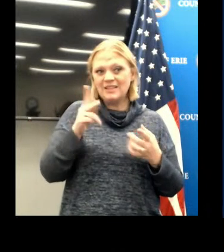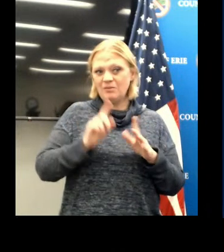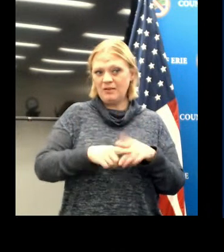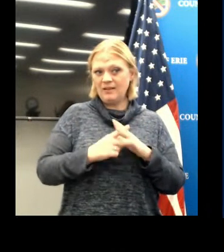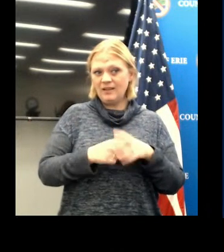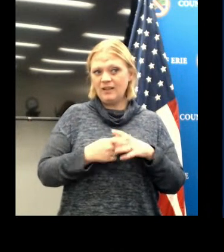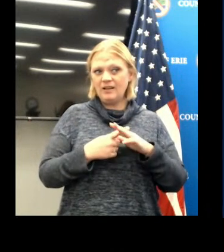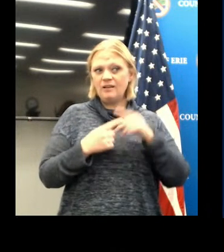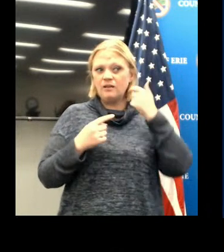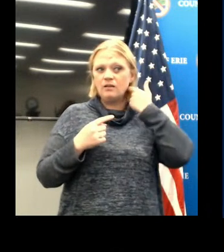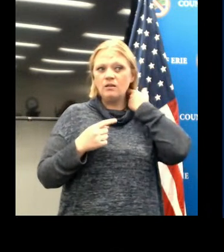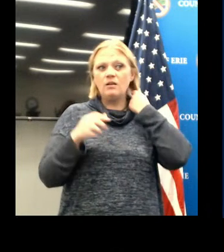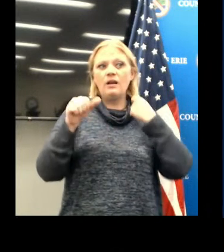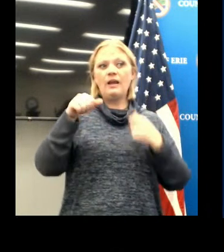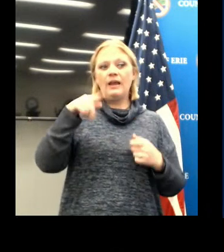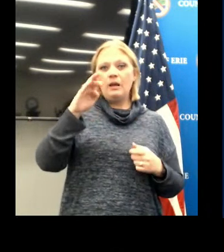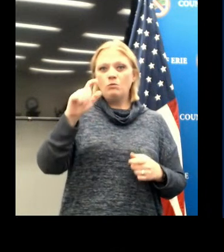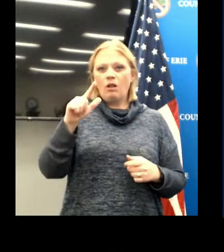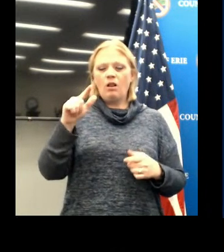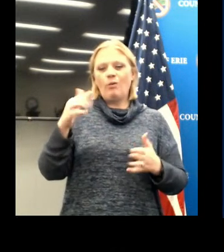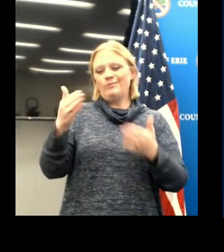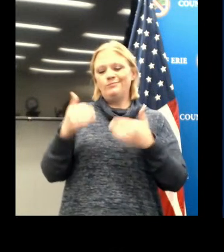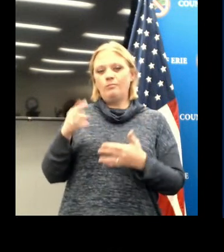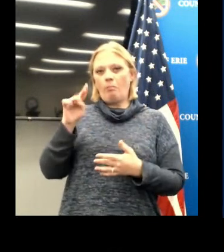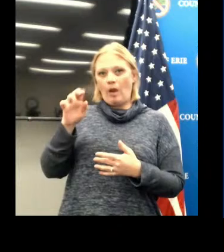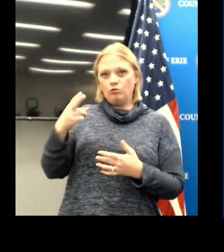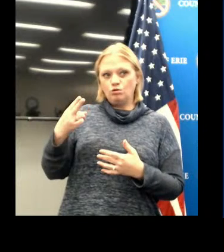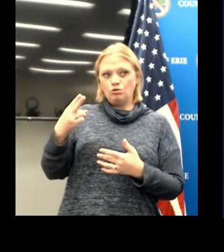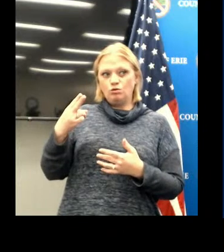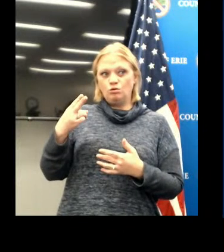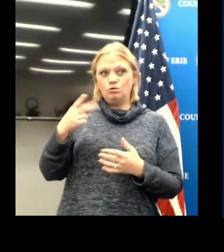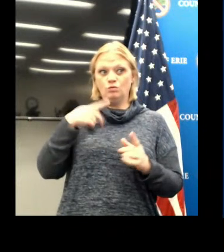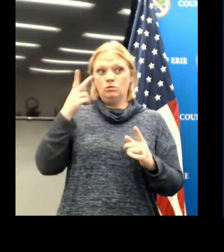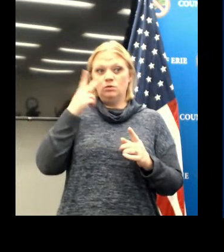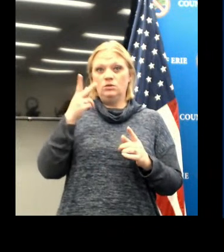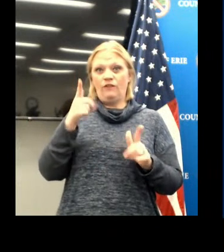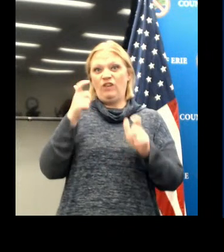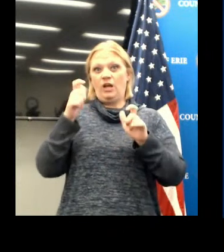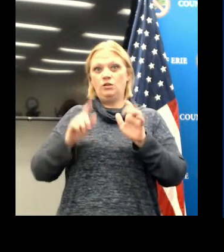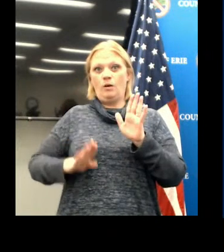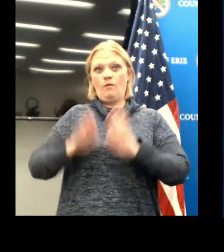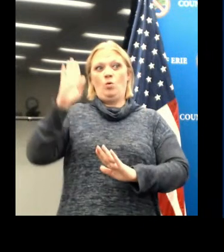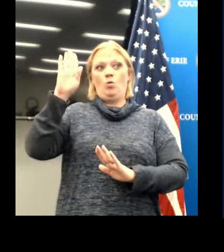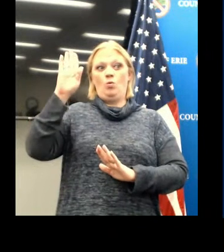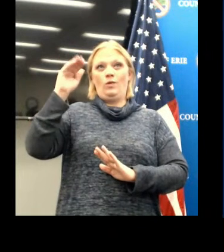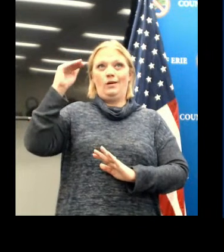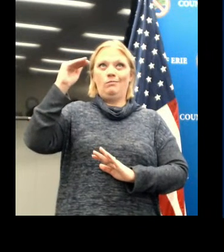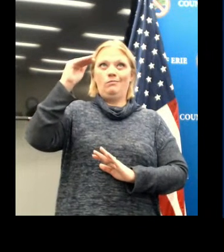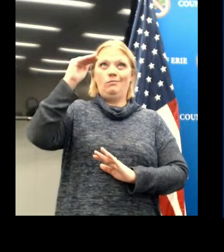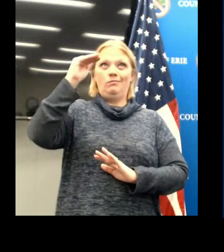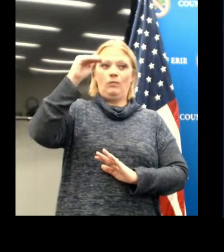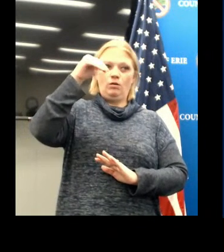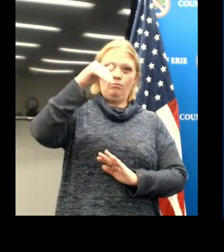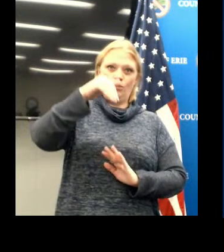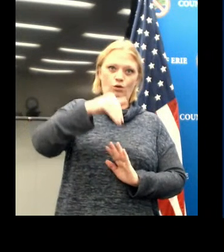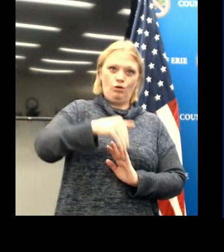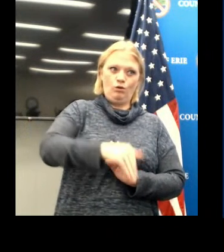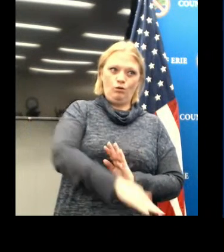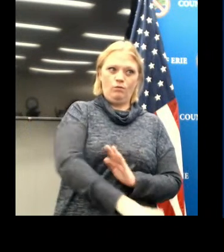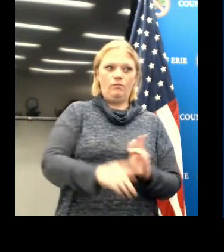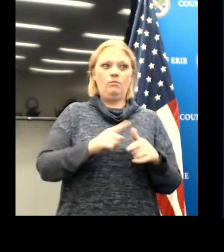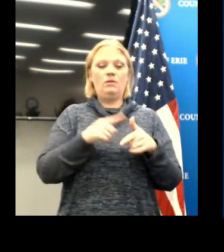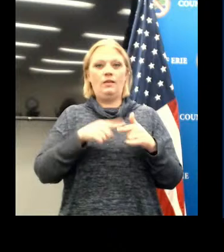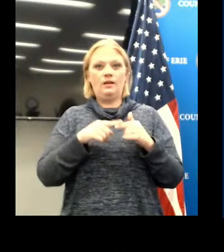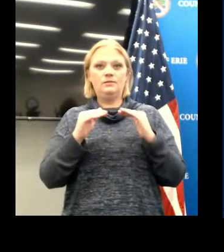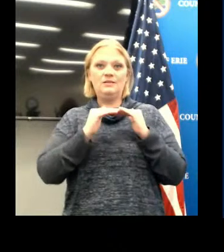to April and March, in which we had the rapid increase, and then it leveled off, and then it slowly dropped down, and we were